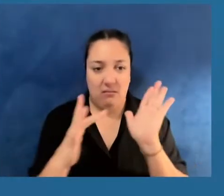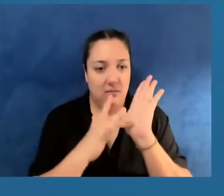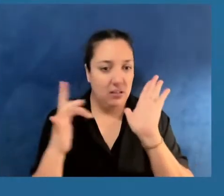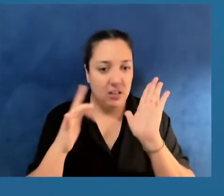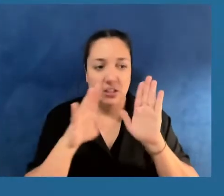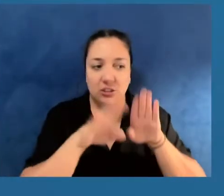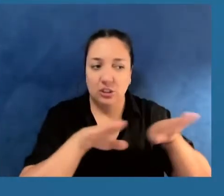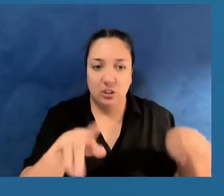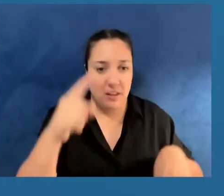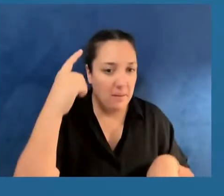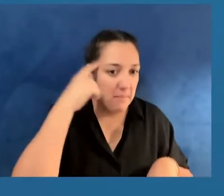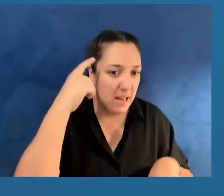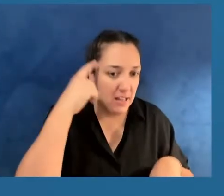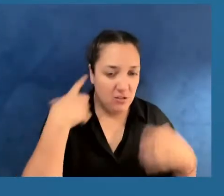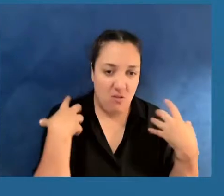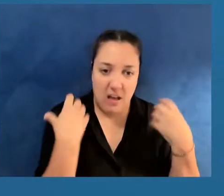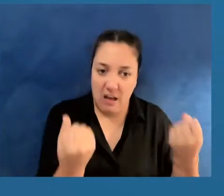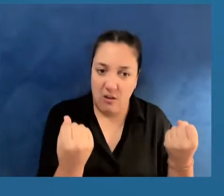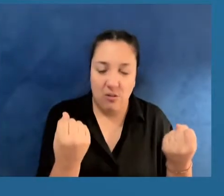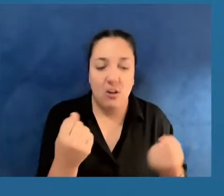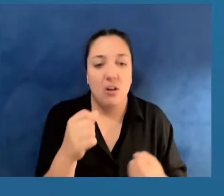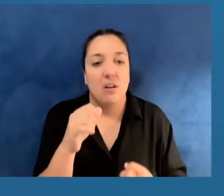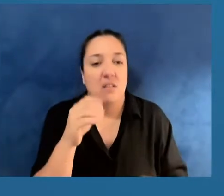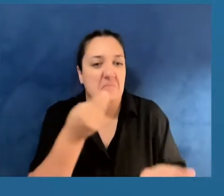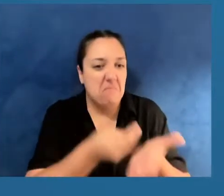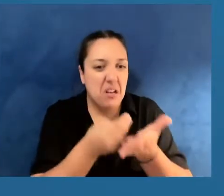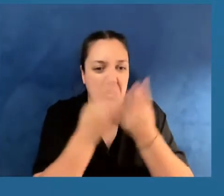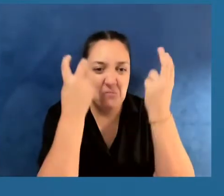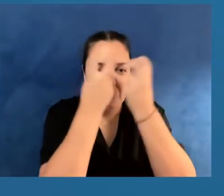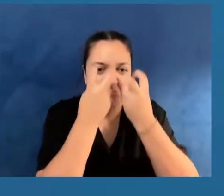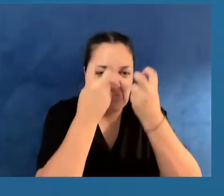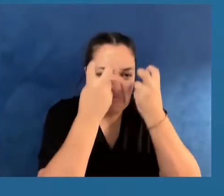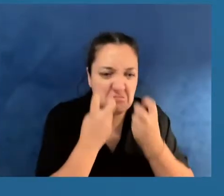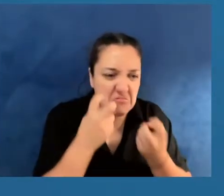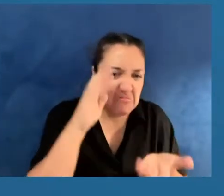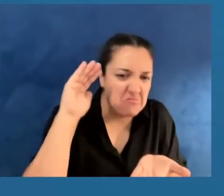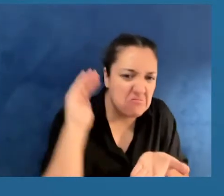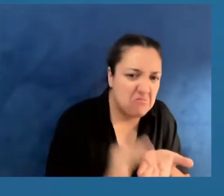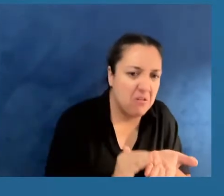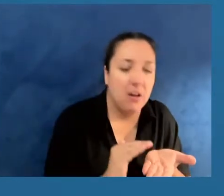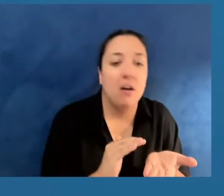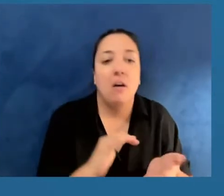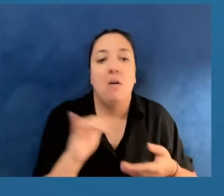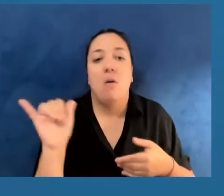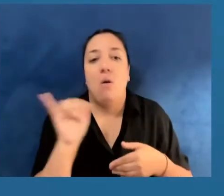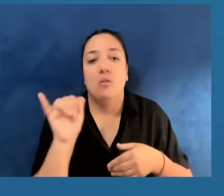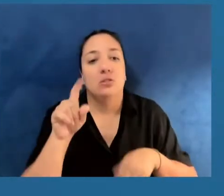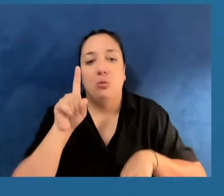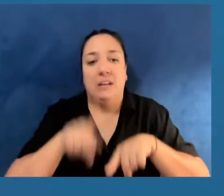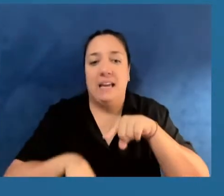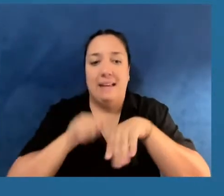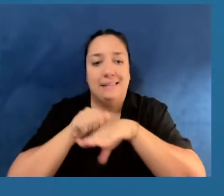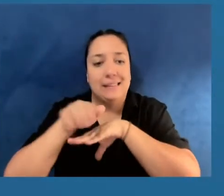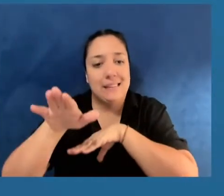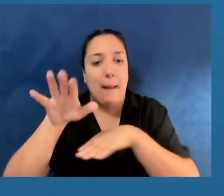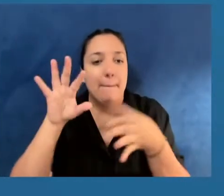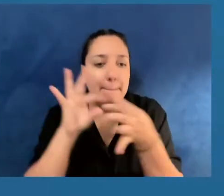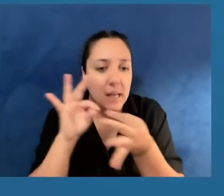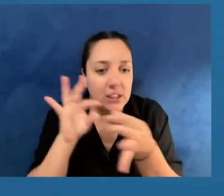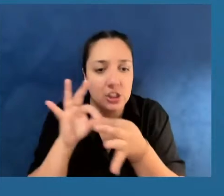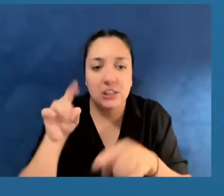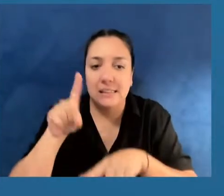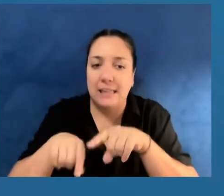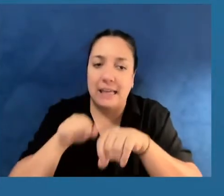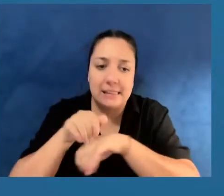overnight and making sure that they cannot unsolicited send algorithms and messages to students and young